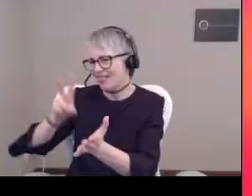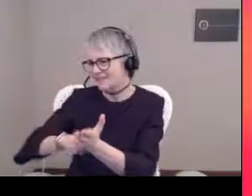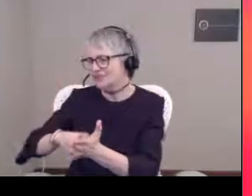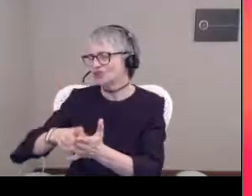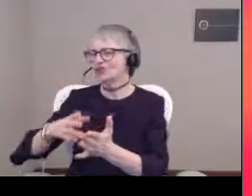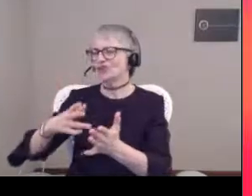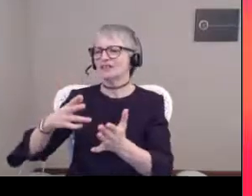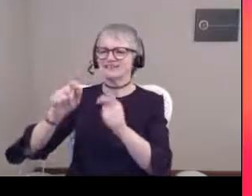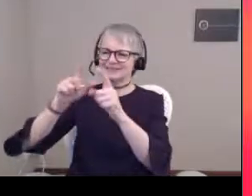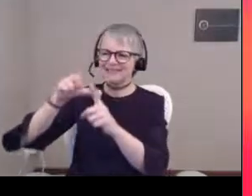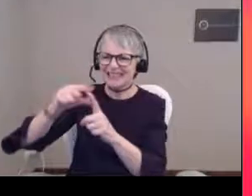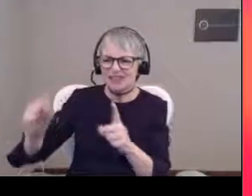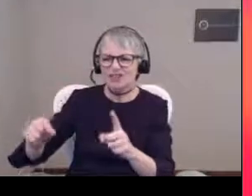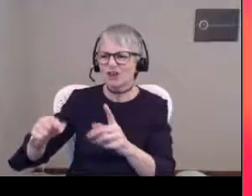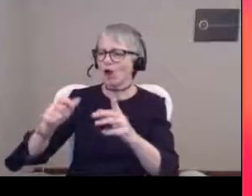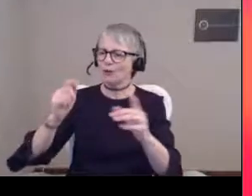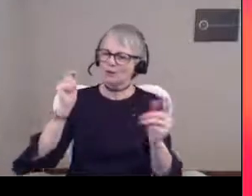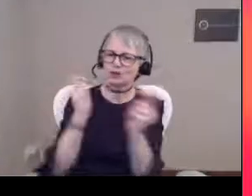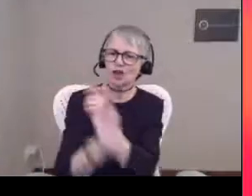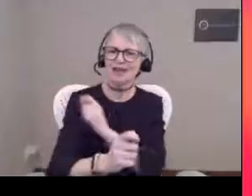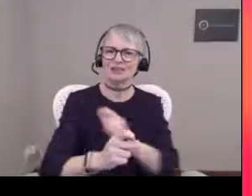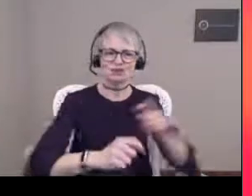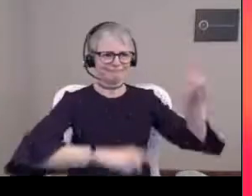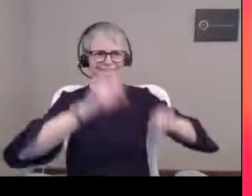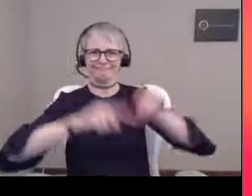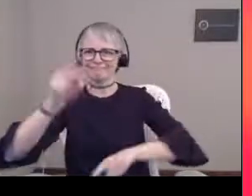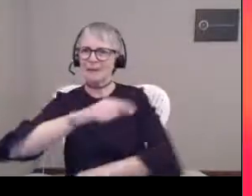choice, which is what we want to do, and we are committed to